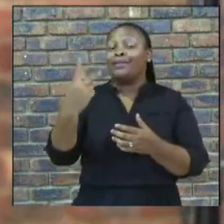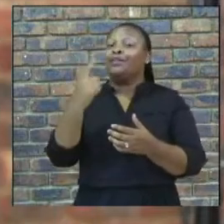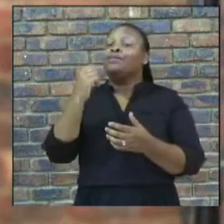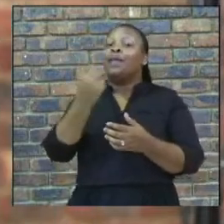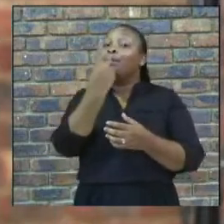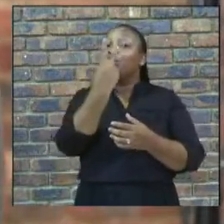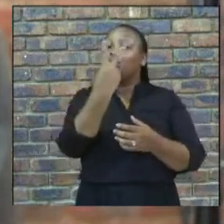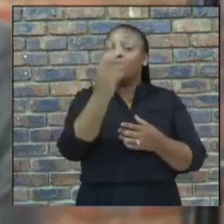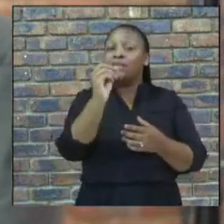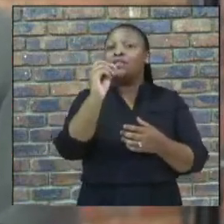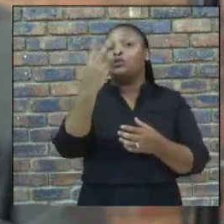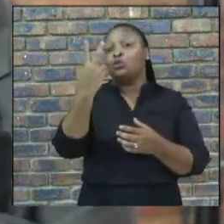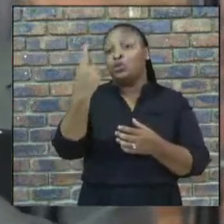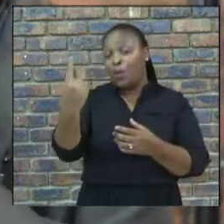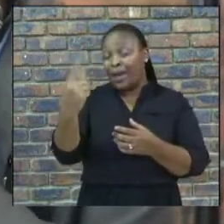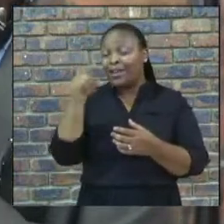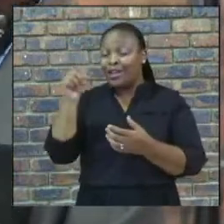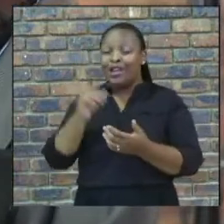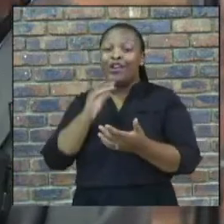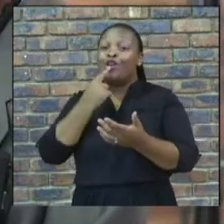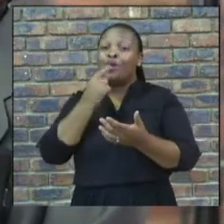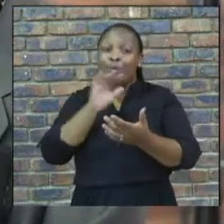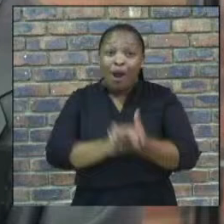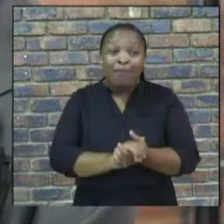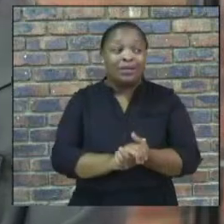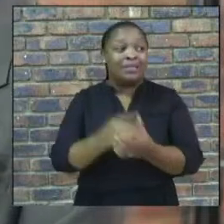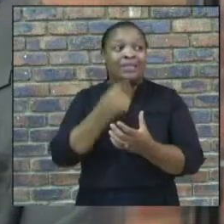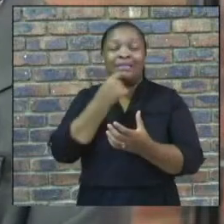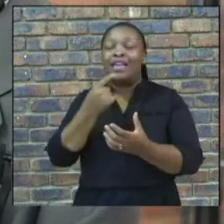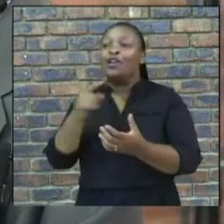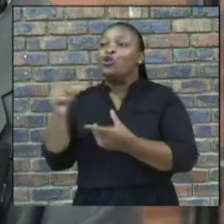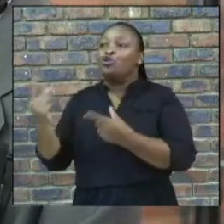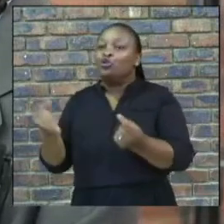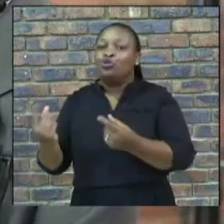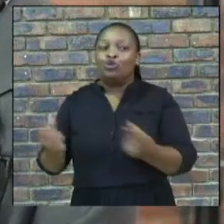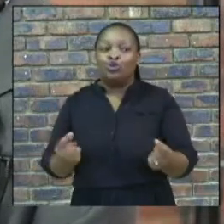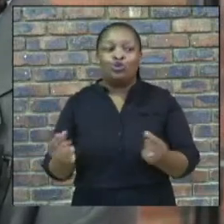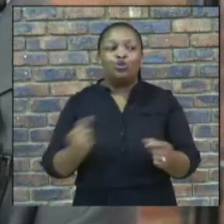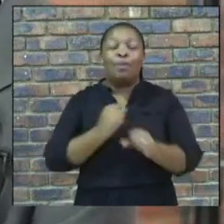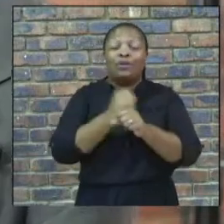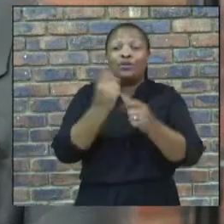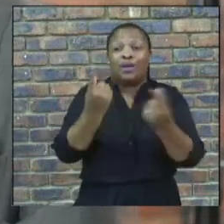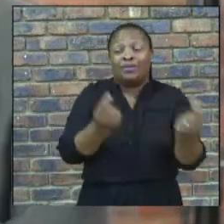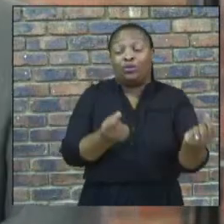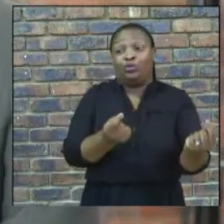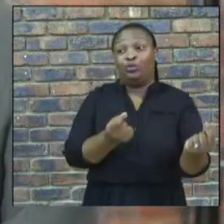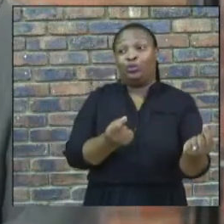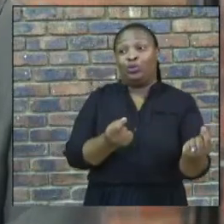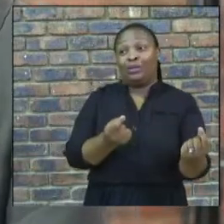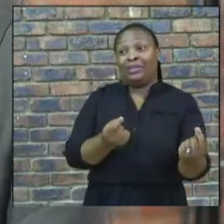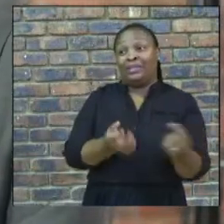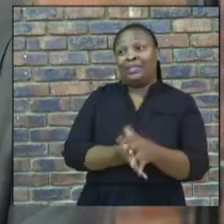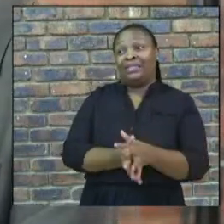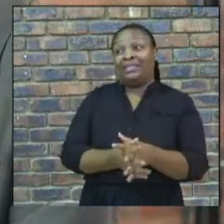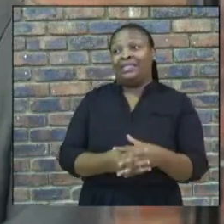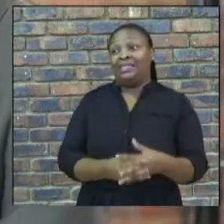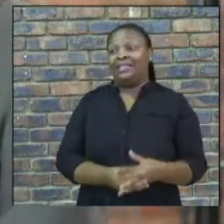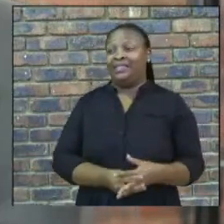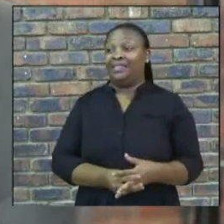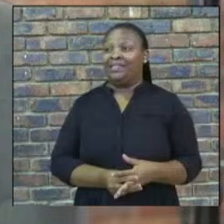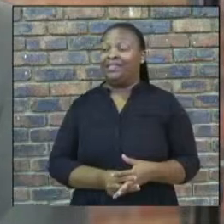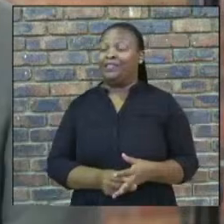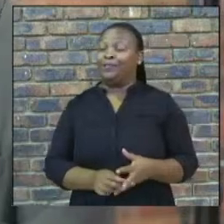none of the promises that you have made to us, the communities, have seen or have been